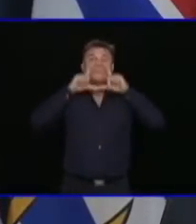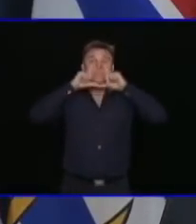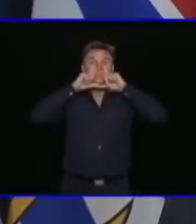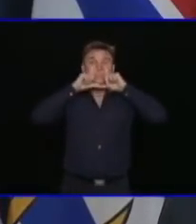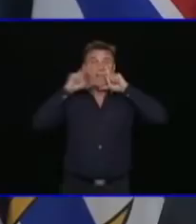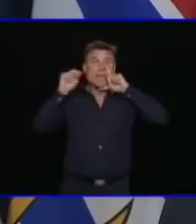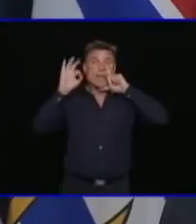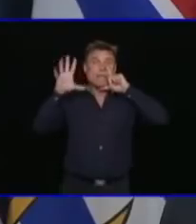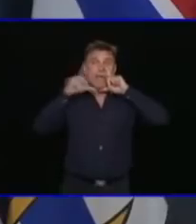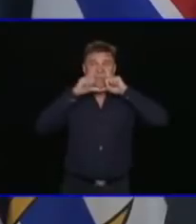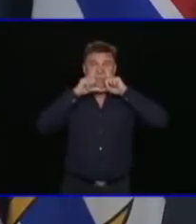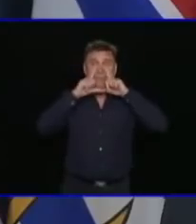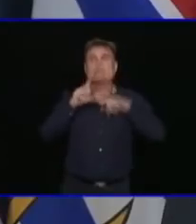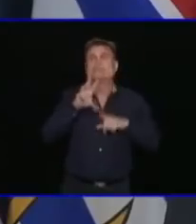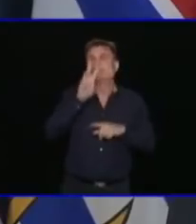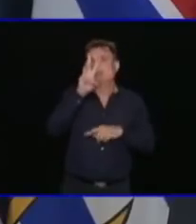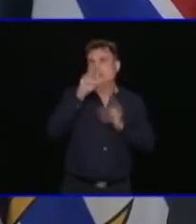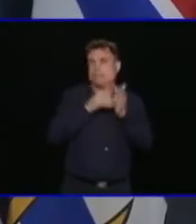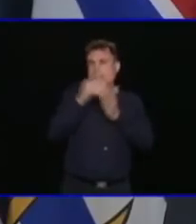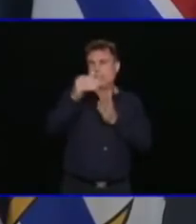6 million. Gloves,